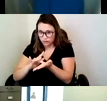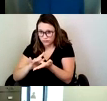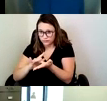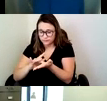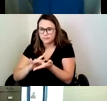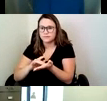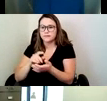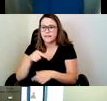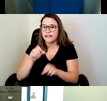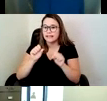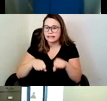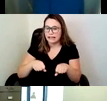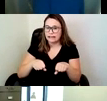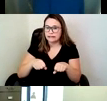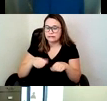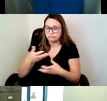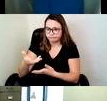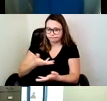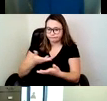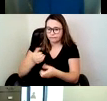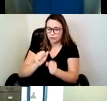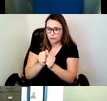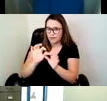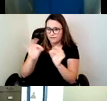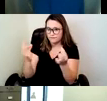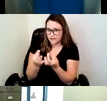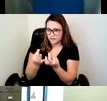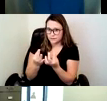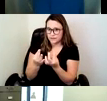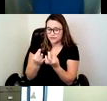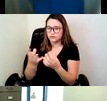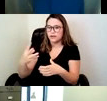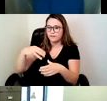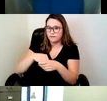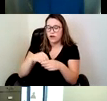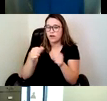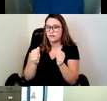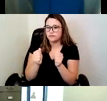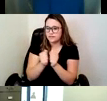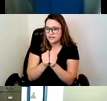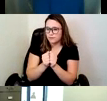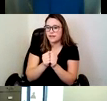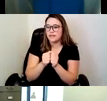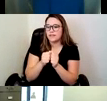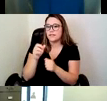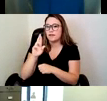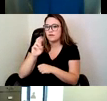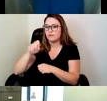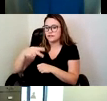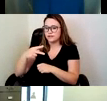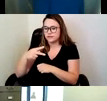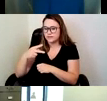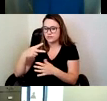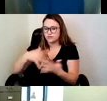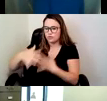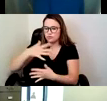can work with them, work with family to get them involved in the social adult day program. Right now, though, there